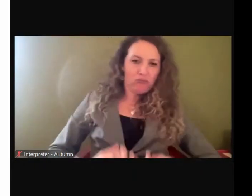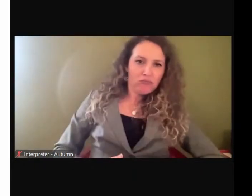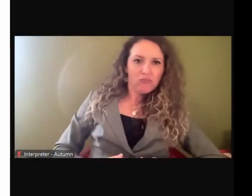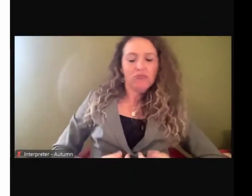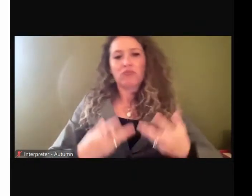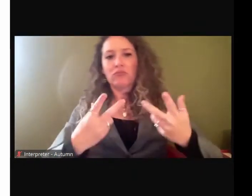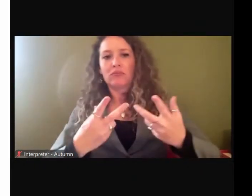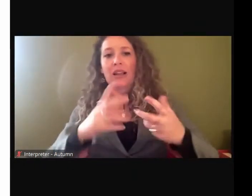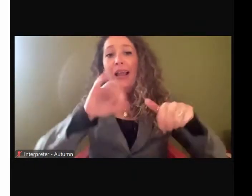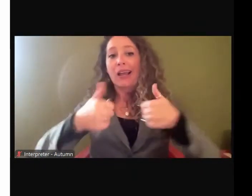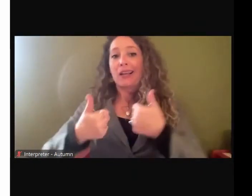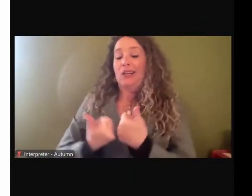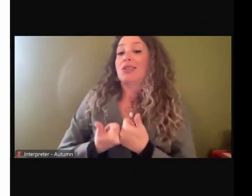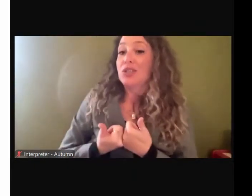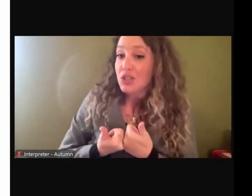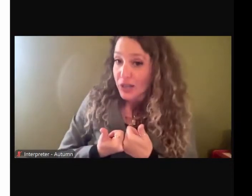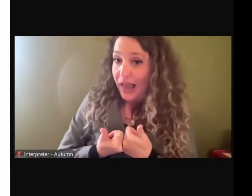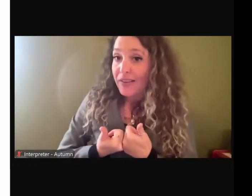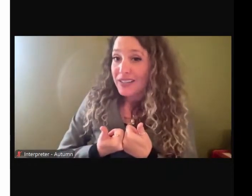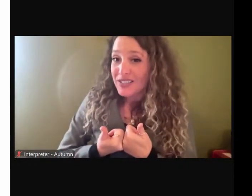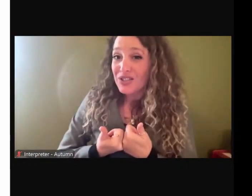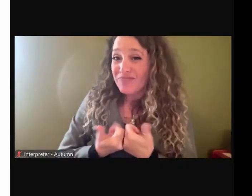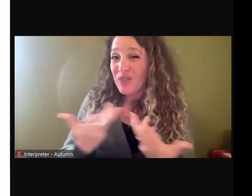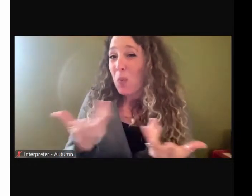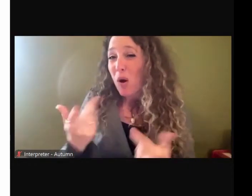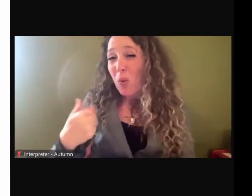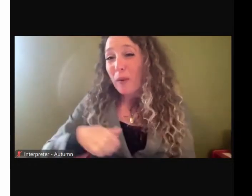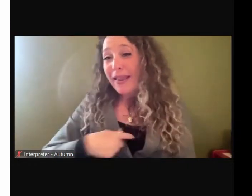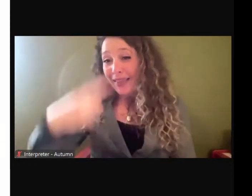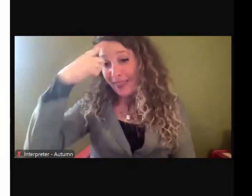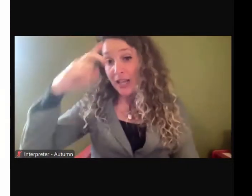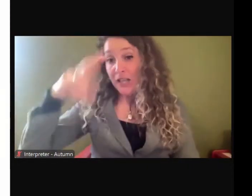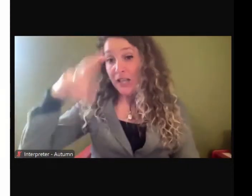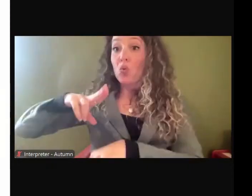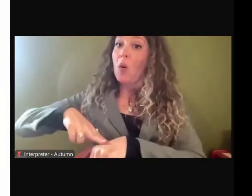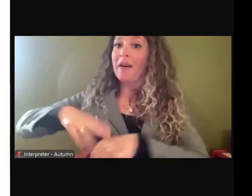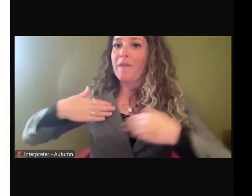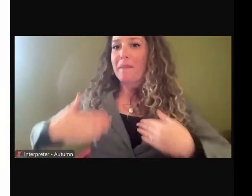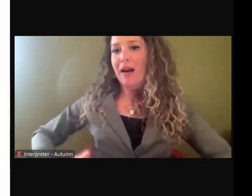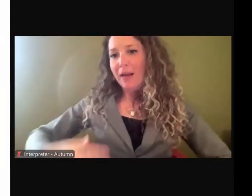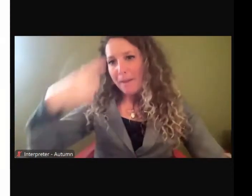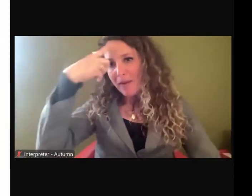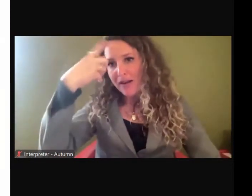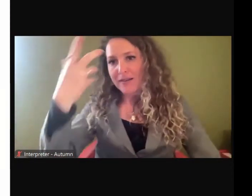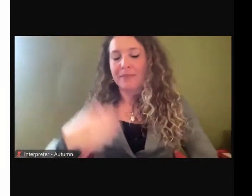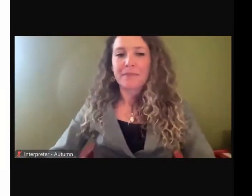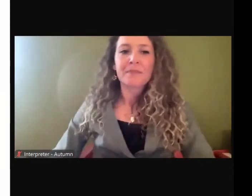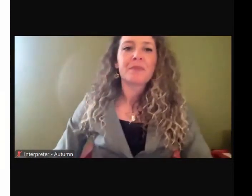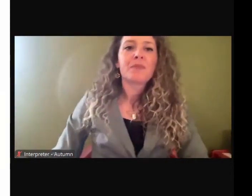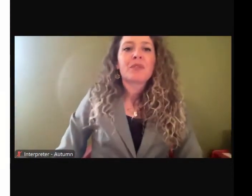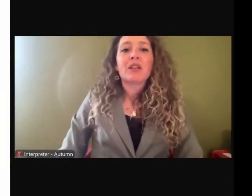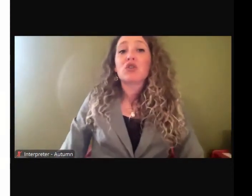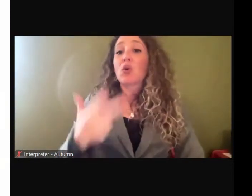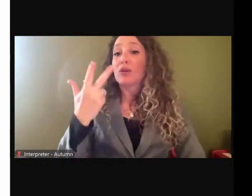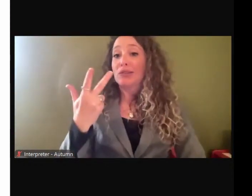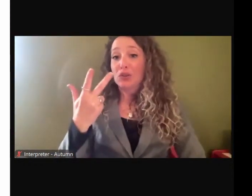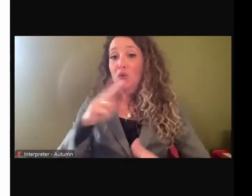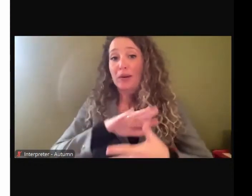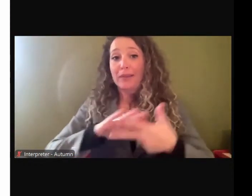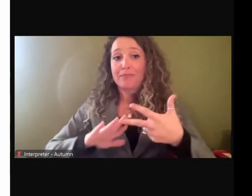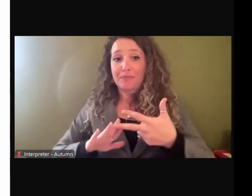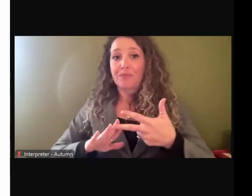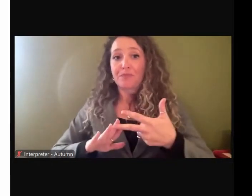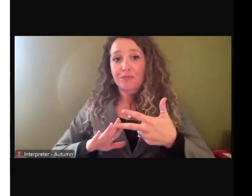normative bodies and minds. And so finally, I want to share 3 key dimensions to our mentorship model